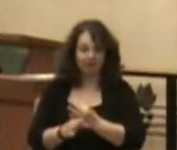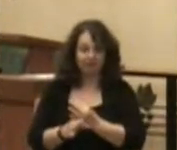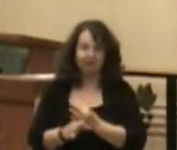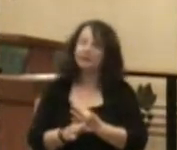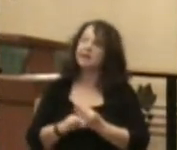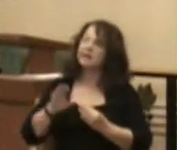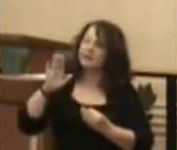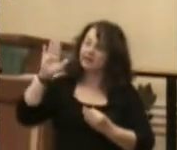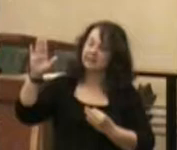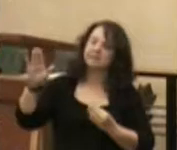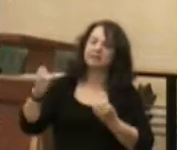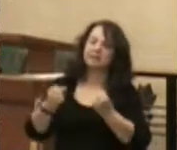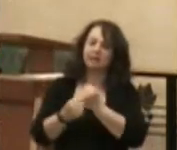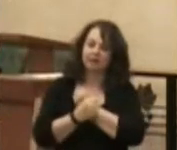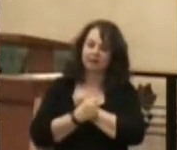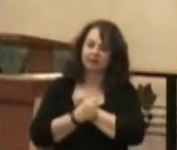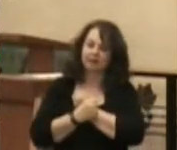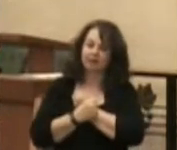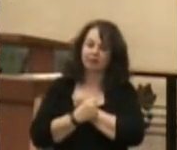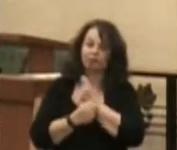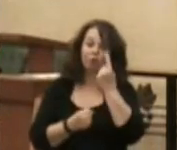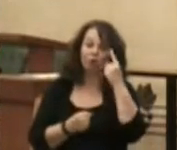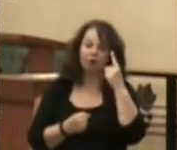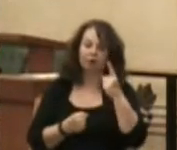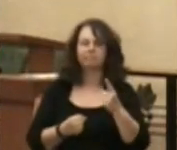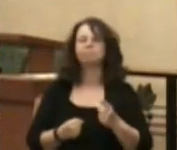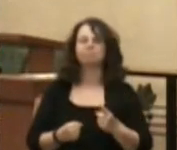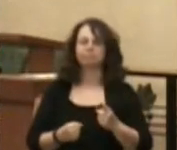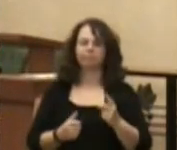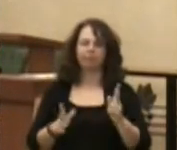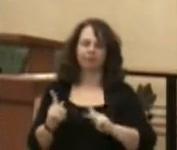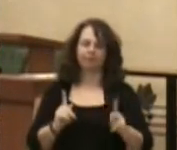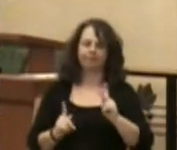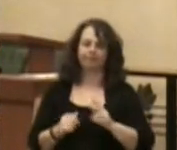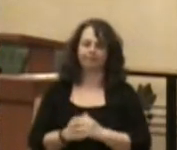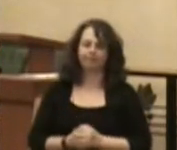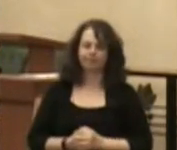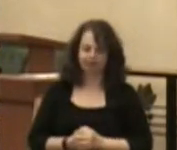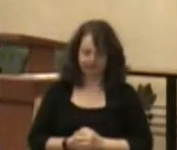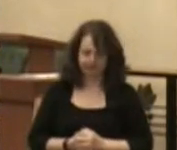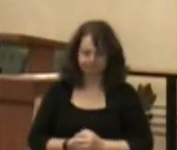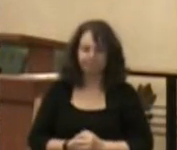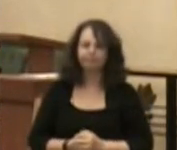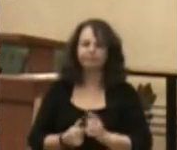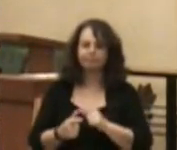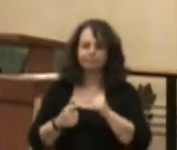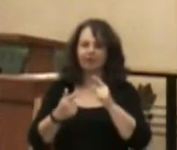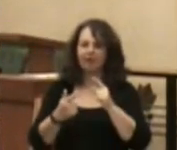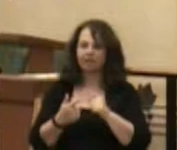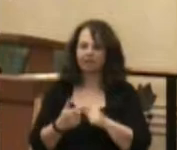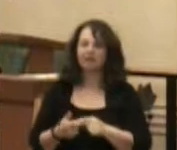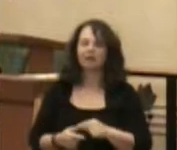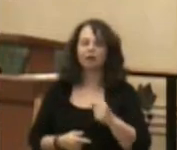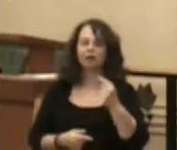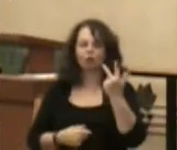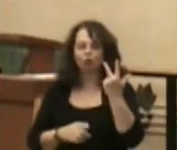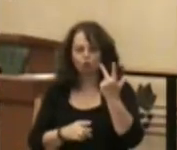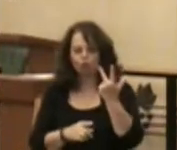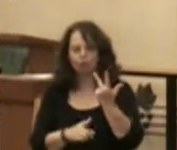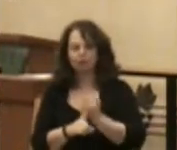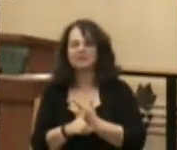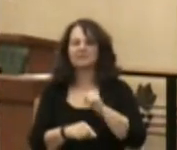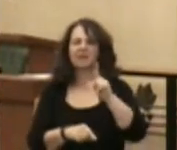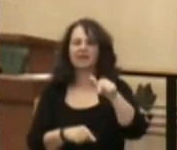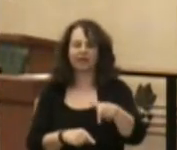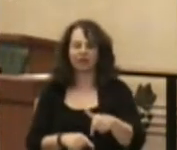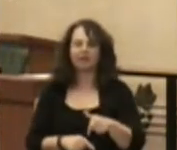and care for his people. After their liberation, they become nomads. 3 months into their wandering, we come to